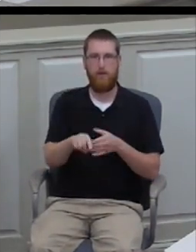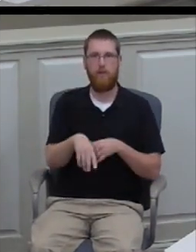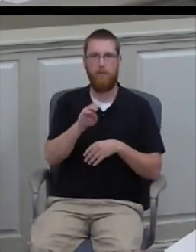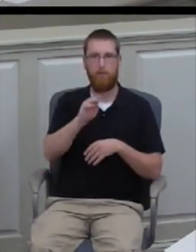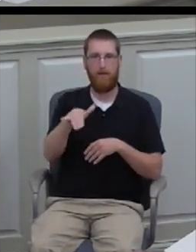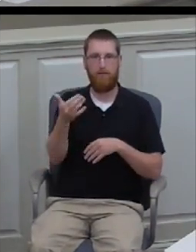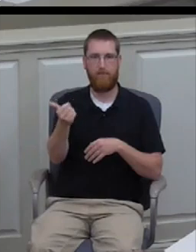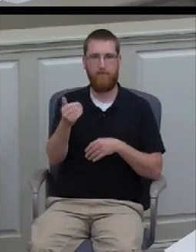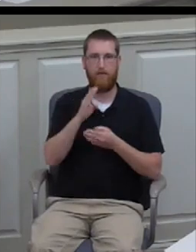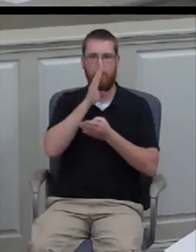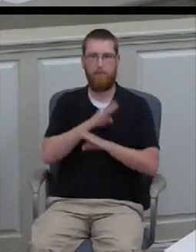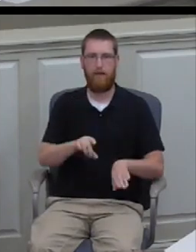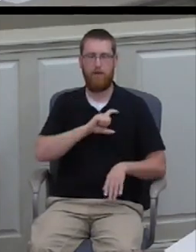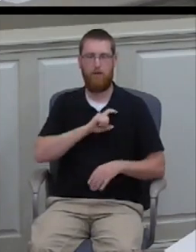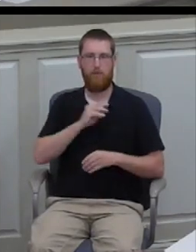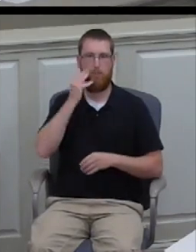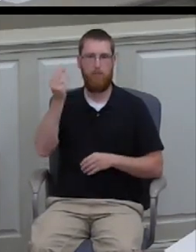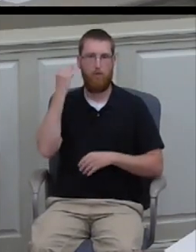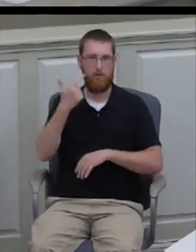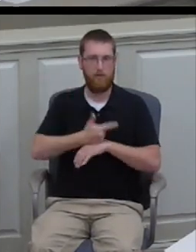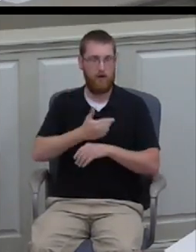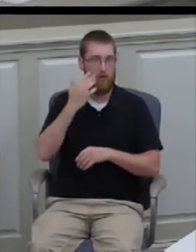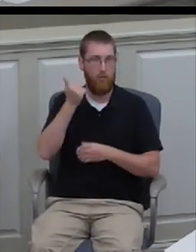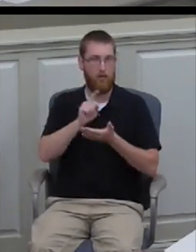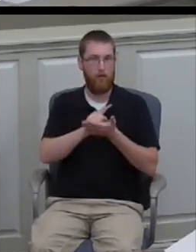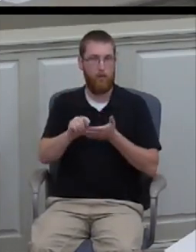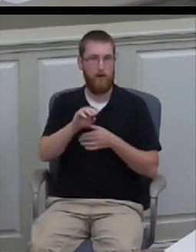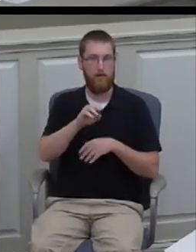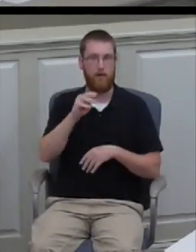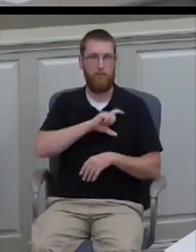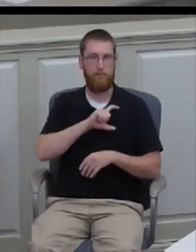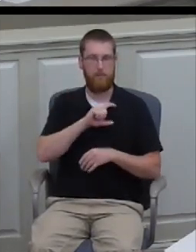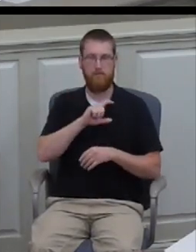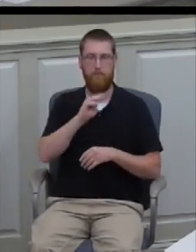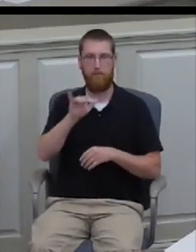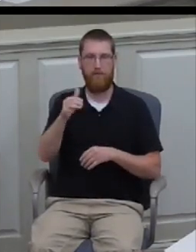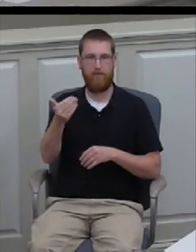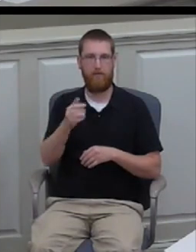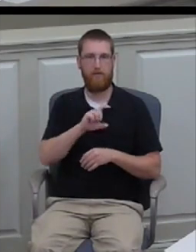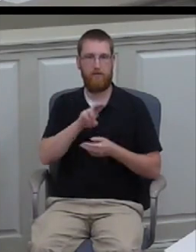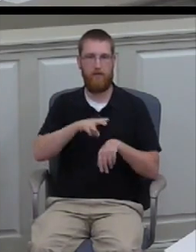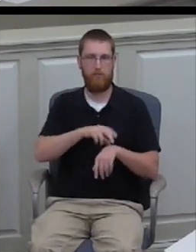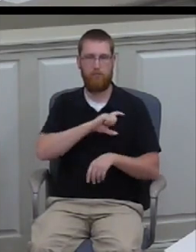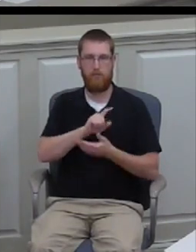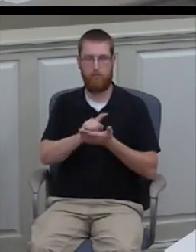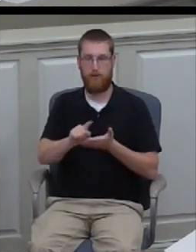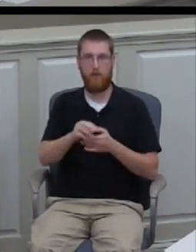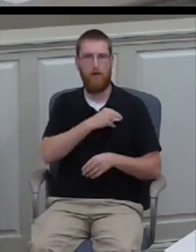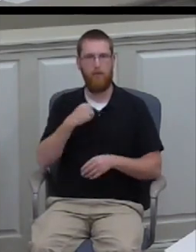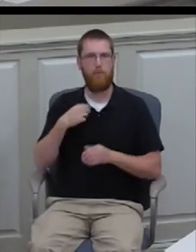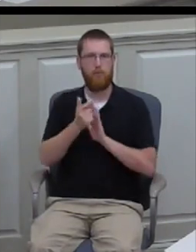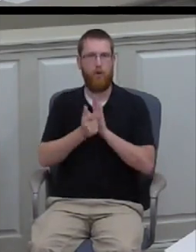Officers Memorial Day and the week in which May 15th falls as National Police Week. And whereas the members of the